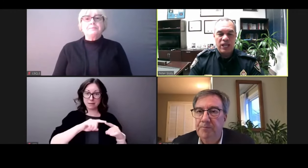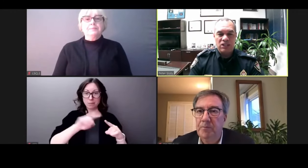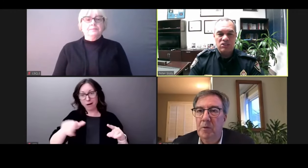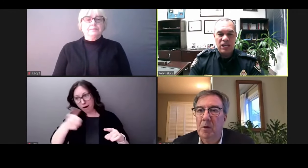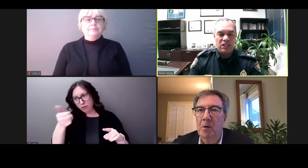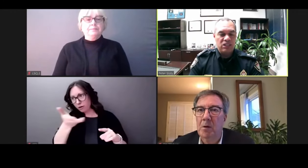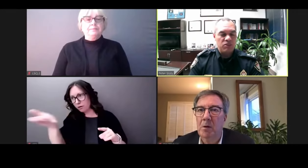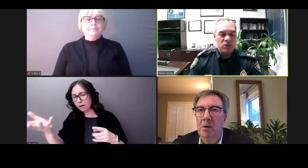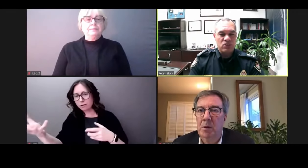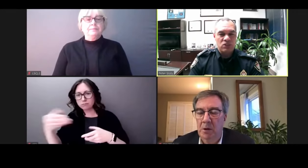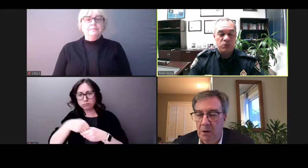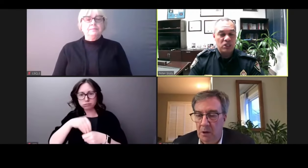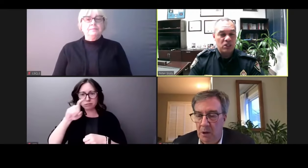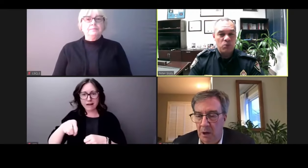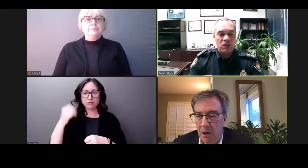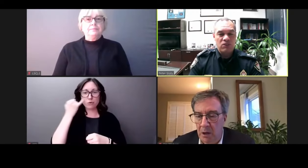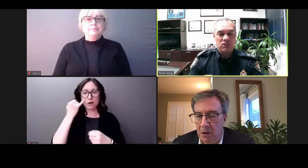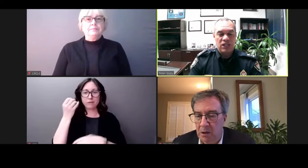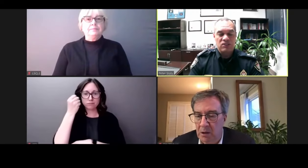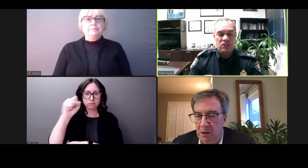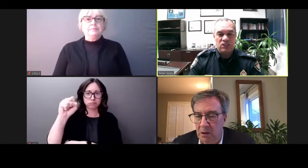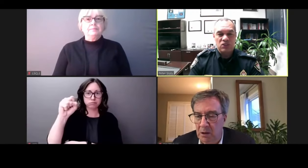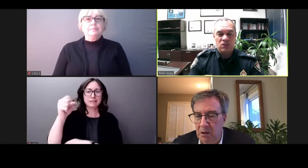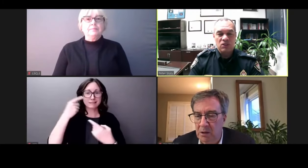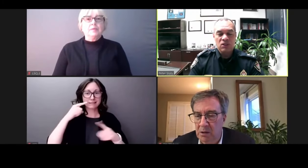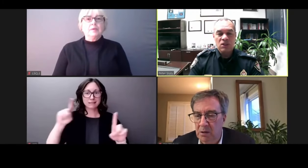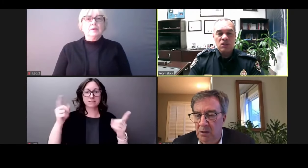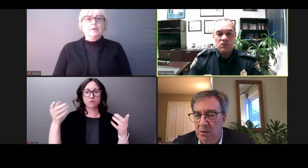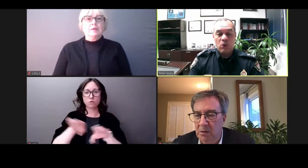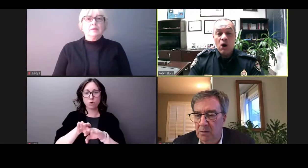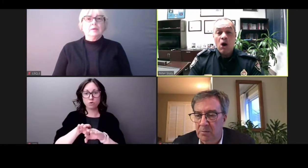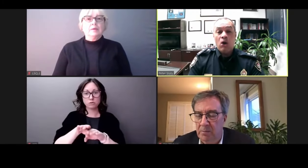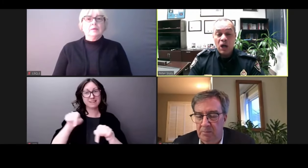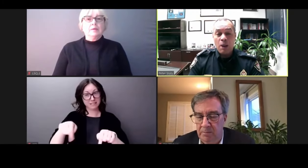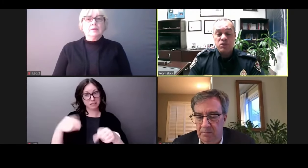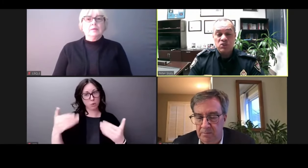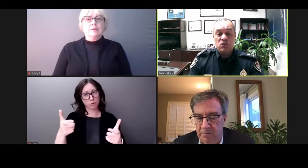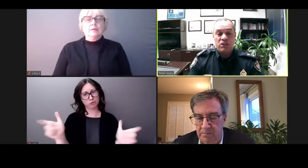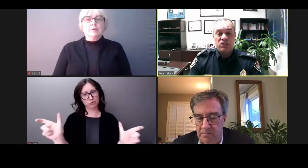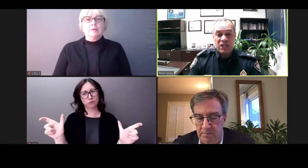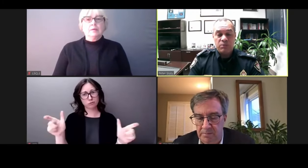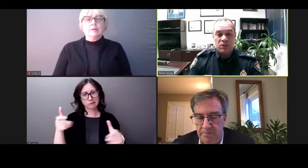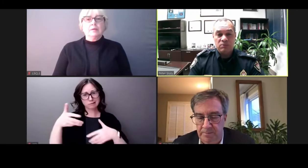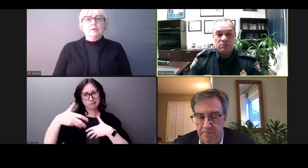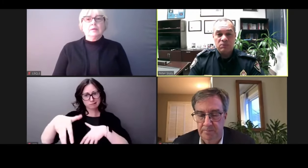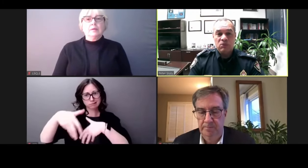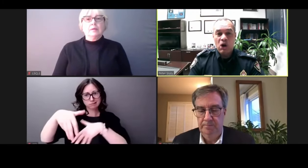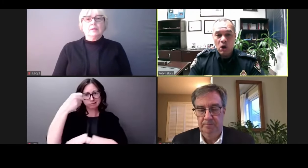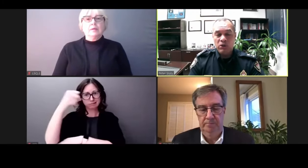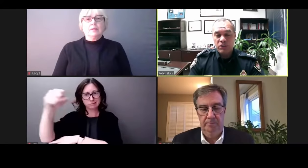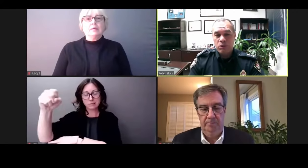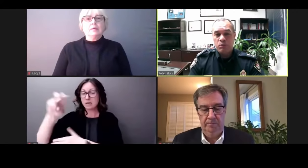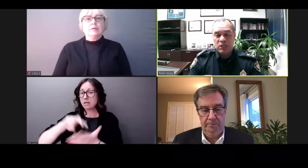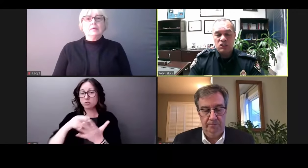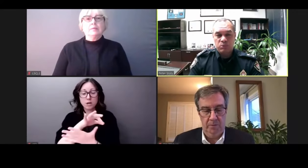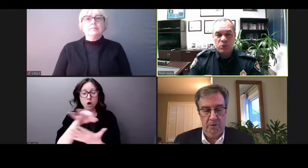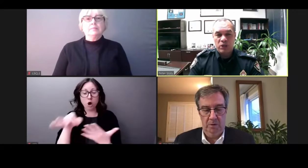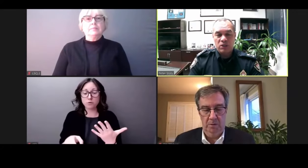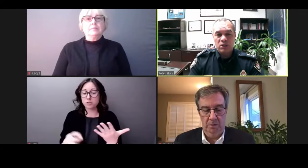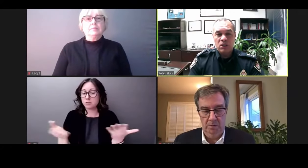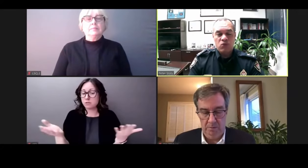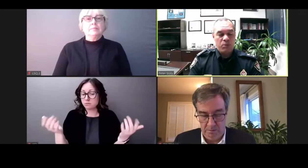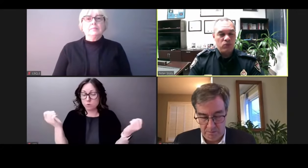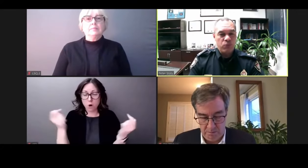successful end to any demonstration, particularly one of this size and nature. So all options are on the table. All of them are being